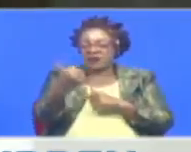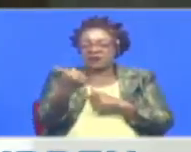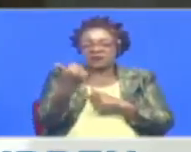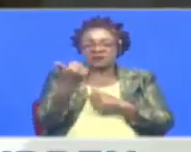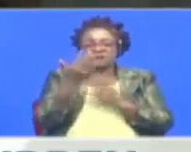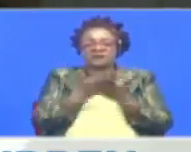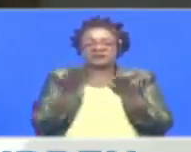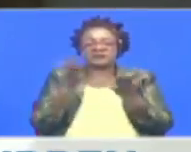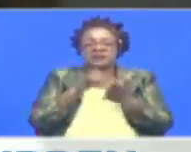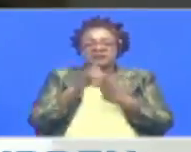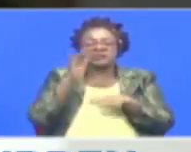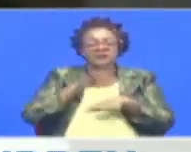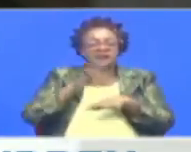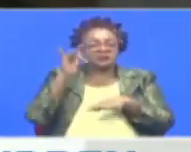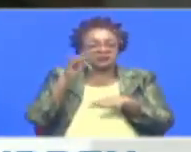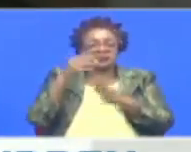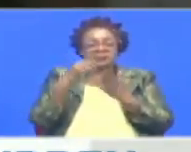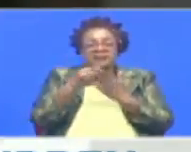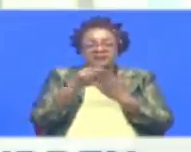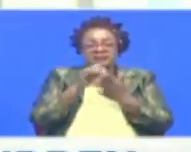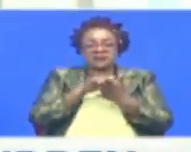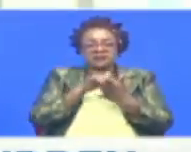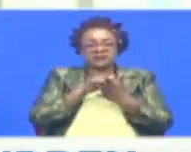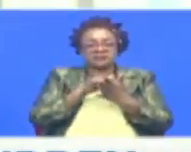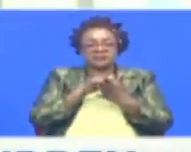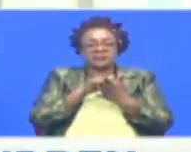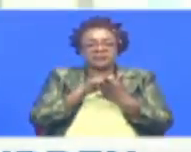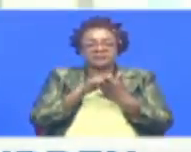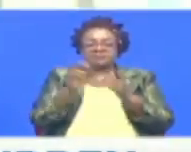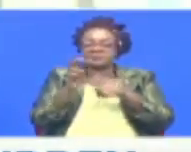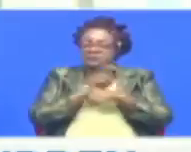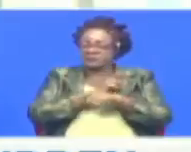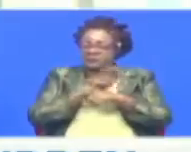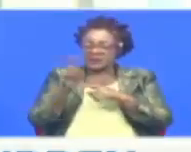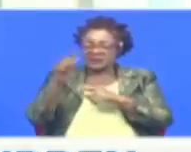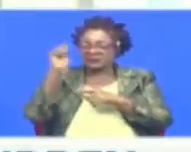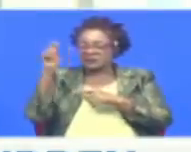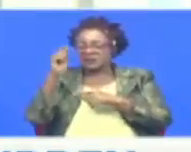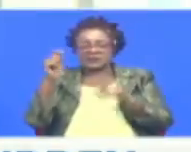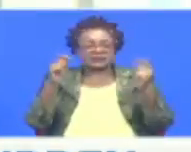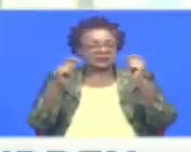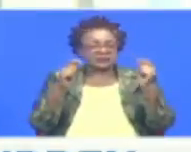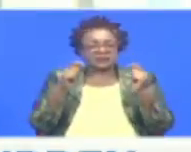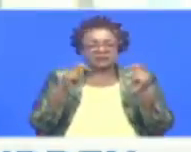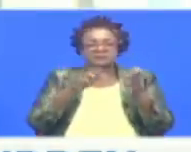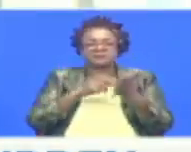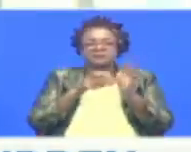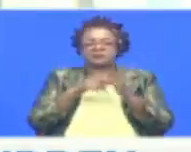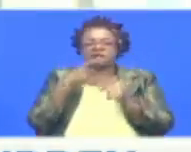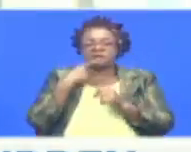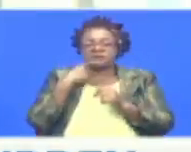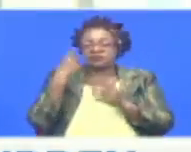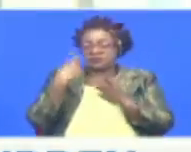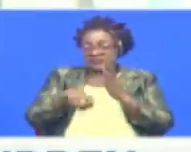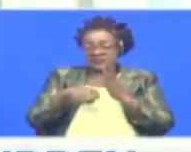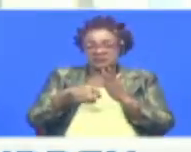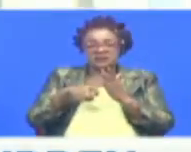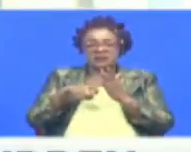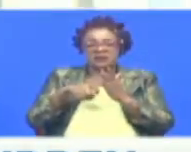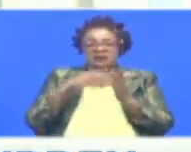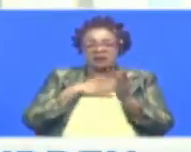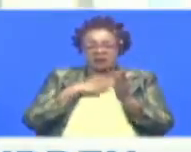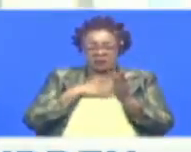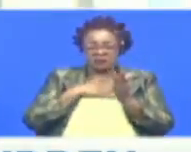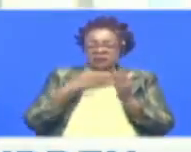might affect the prices that you observe in Kenya and Tanzania. One, of course, you have mentioned the issue of taxes, whereby our taxes